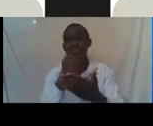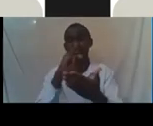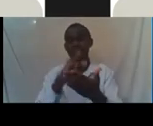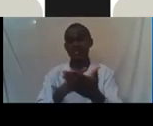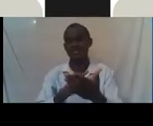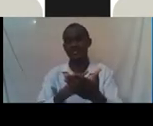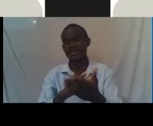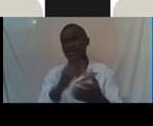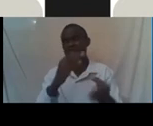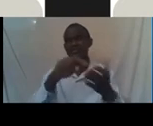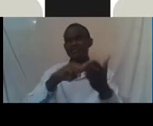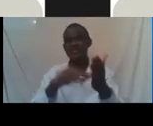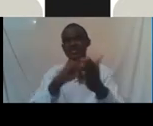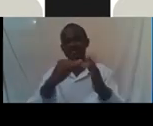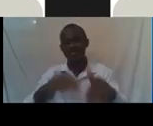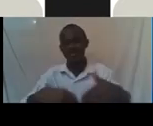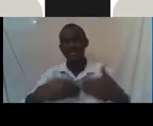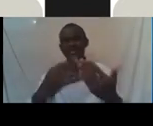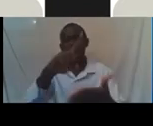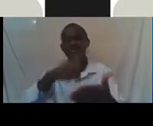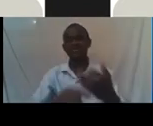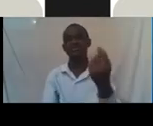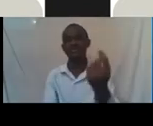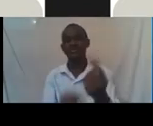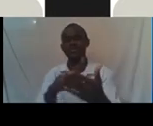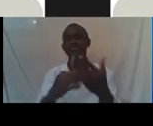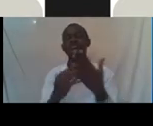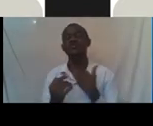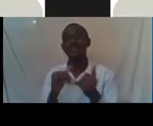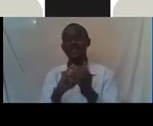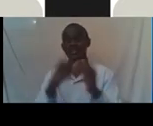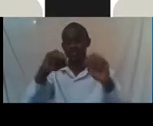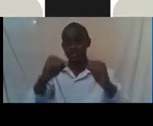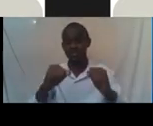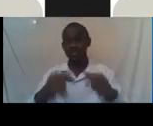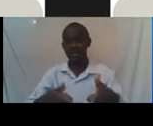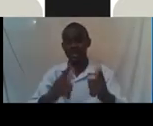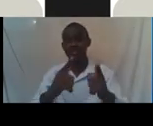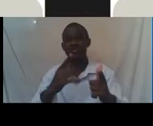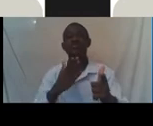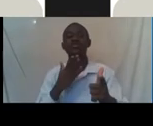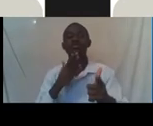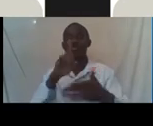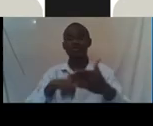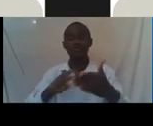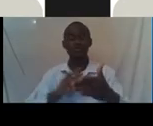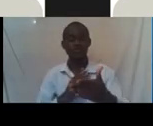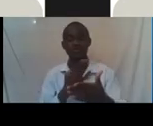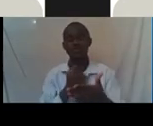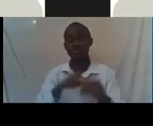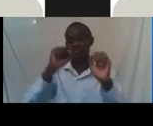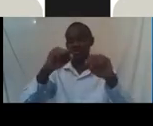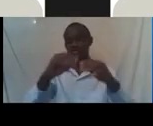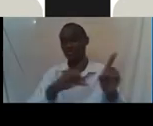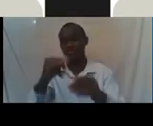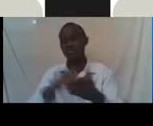means giving a little of what they want so that they may allow what we want, you may have to do that. So these are